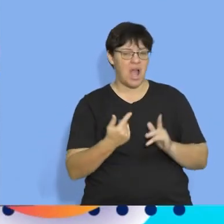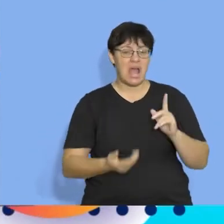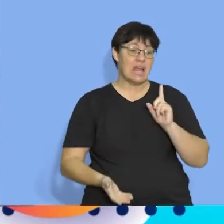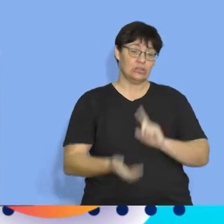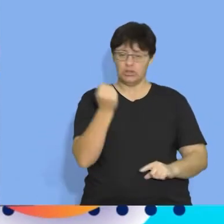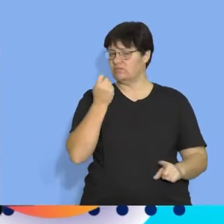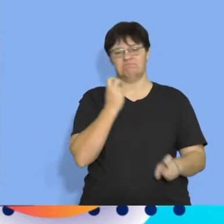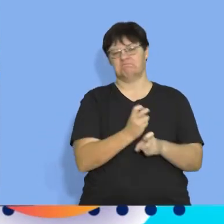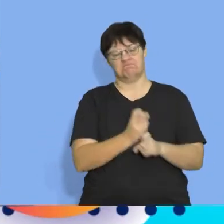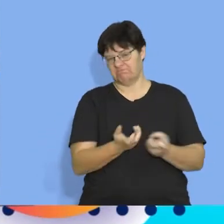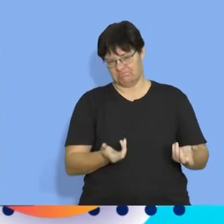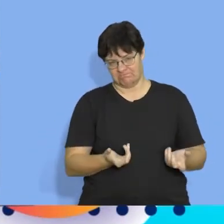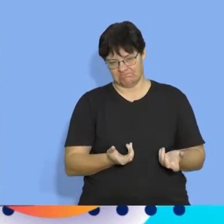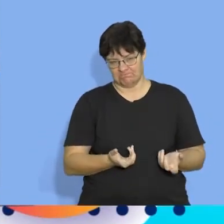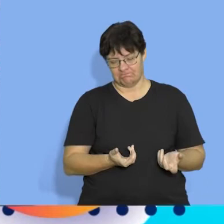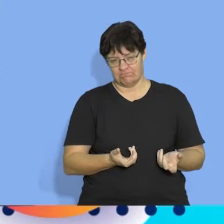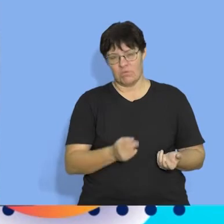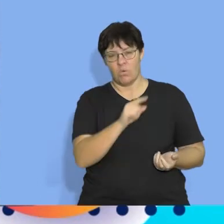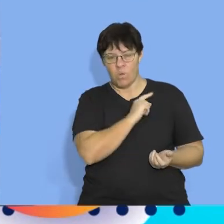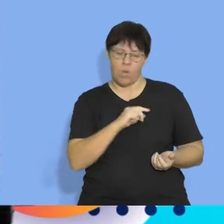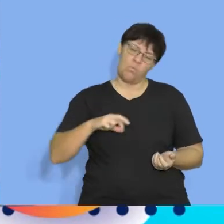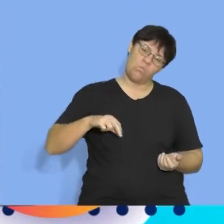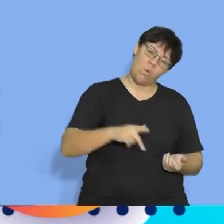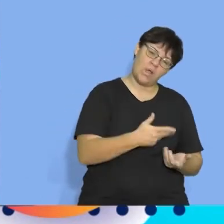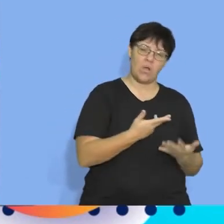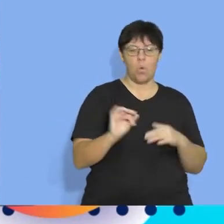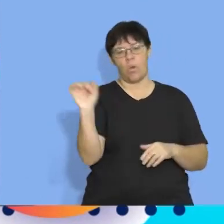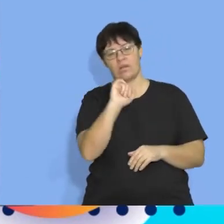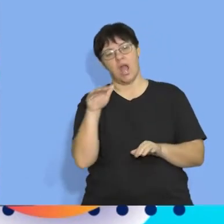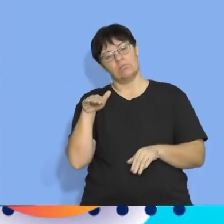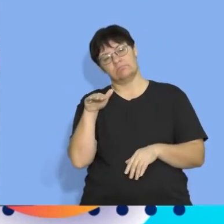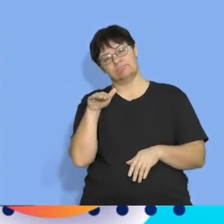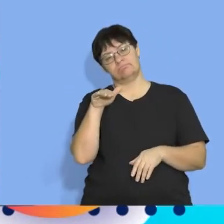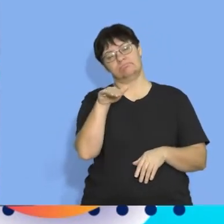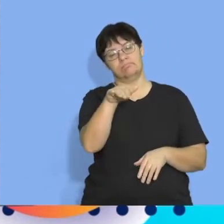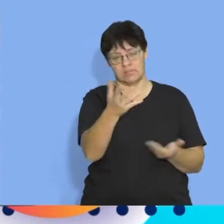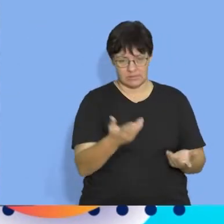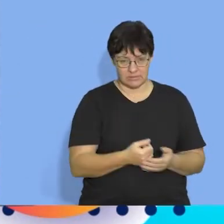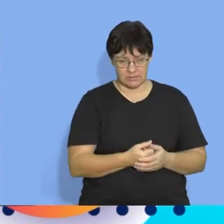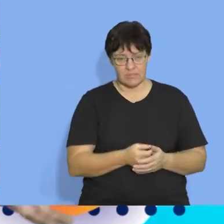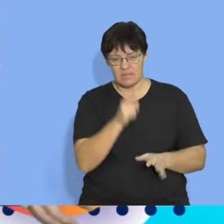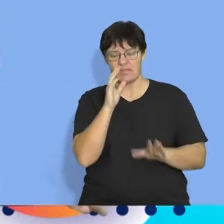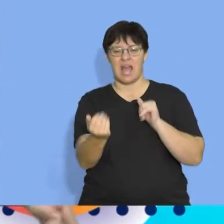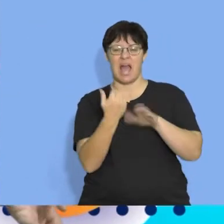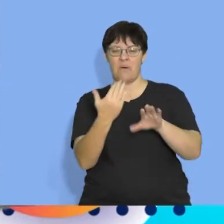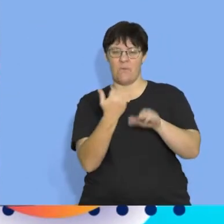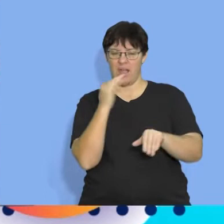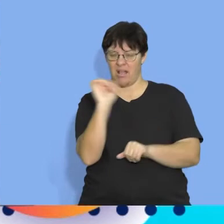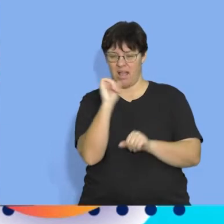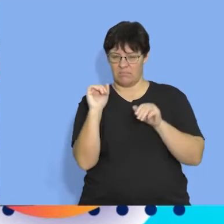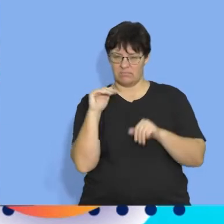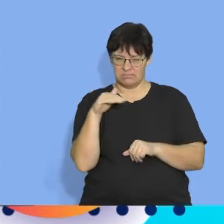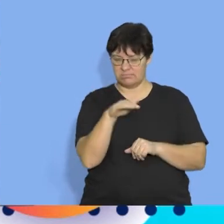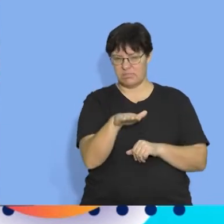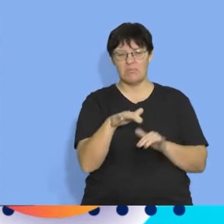to achieve when we're looking at people walking or cars driving. So if we look at cars on the highway,